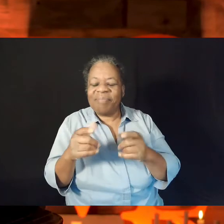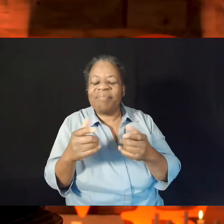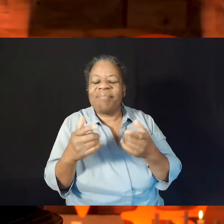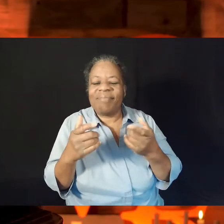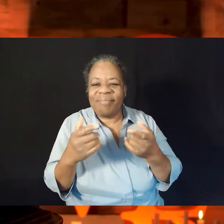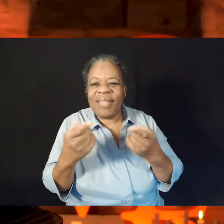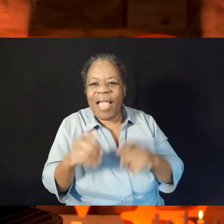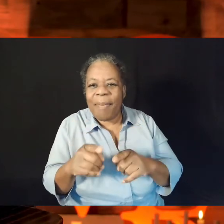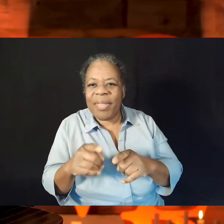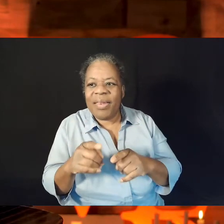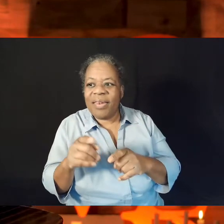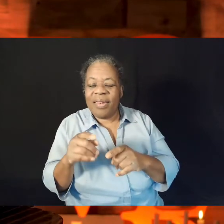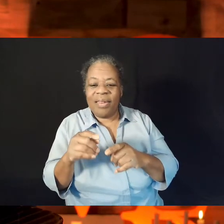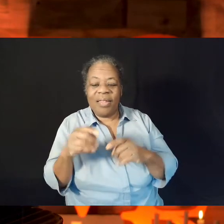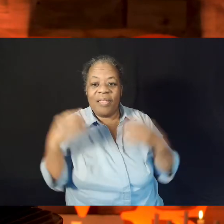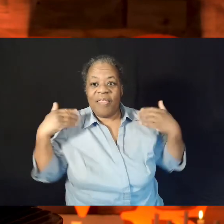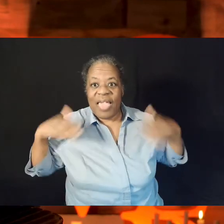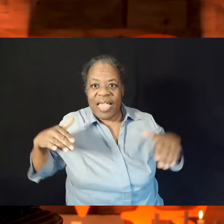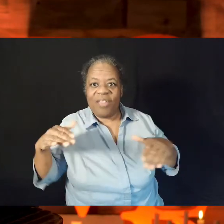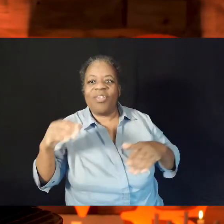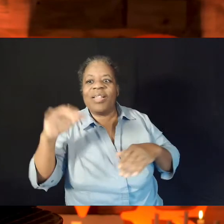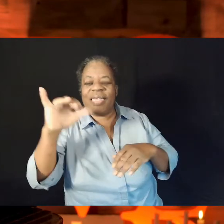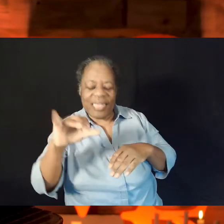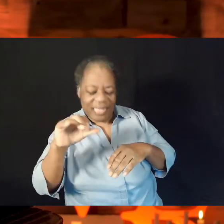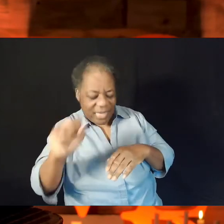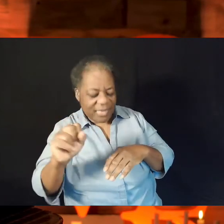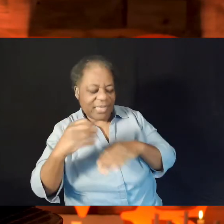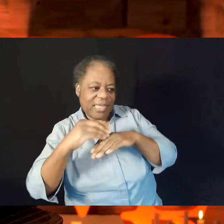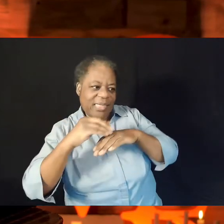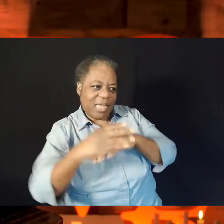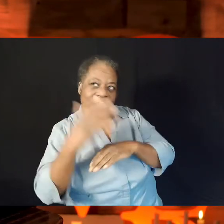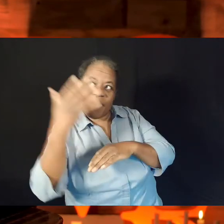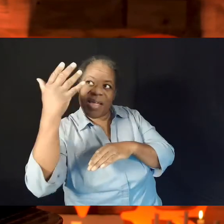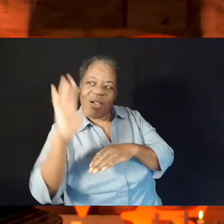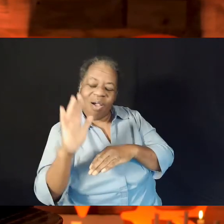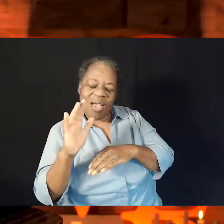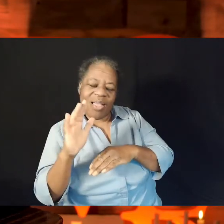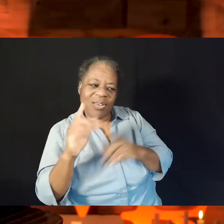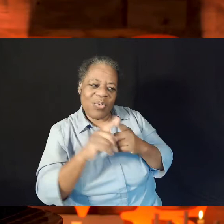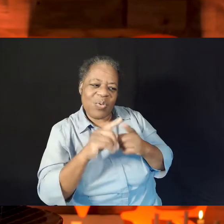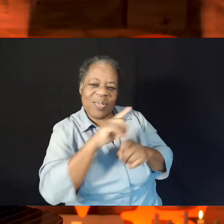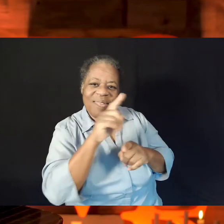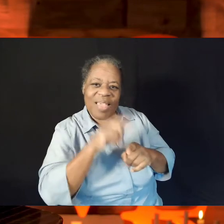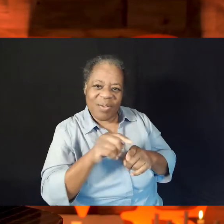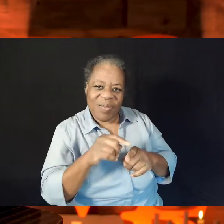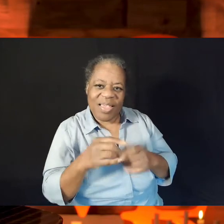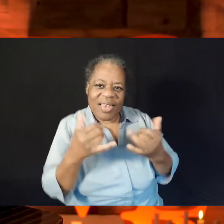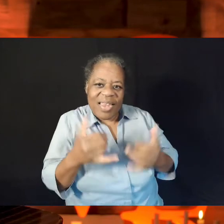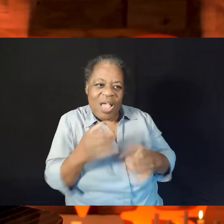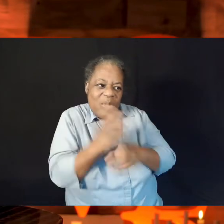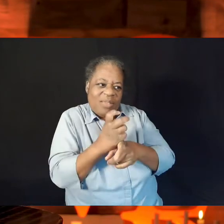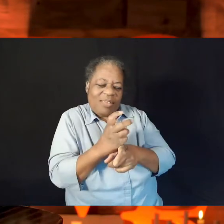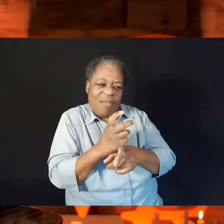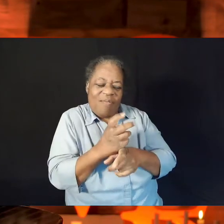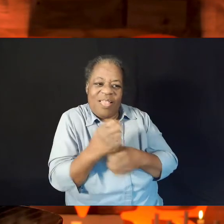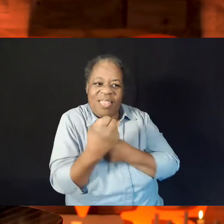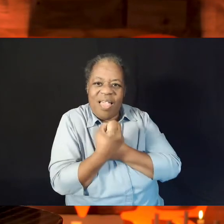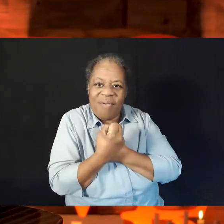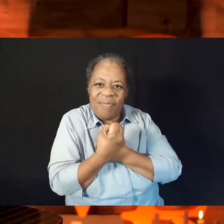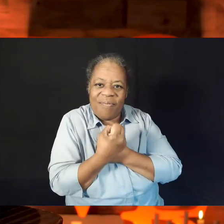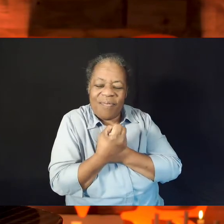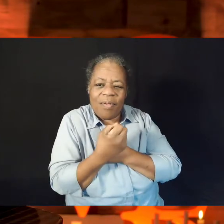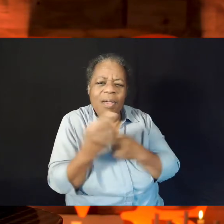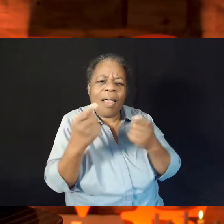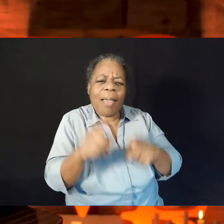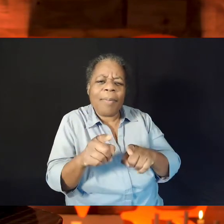who saw Zechariah. And now Zechariah is about to get some tough love. He's being silenced for his lack of belief that